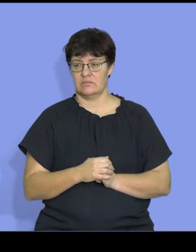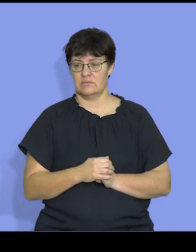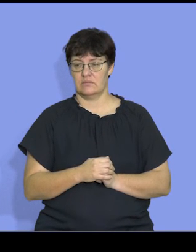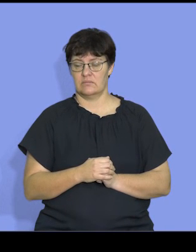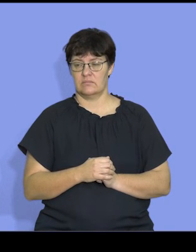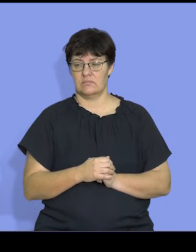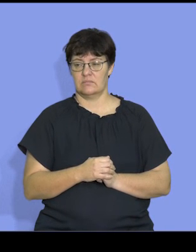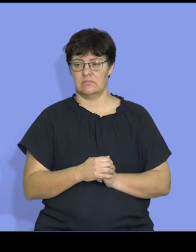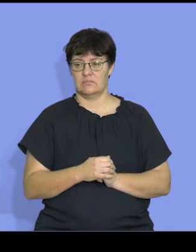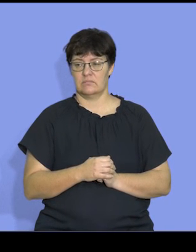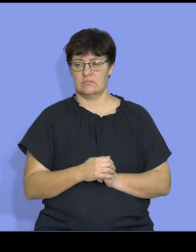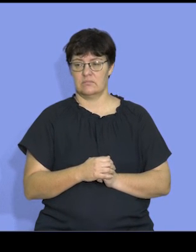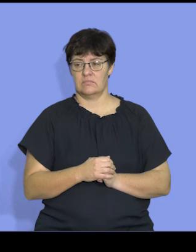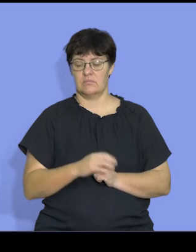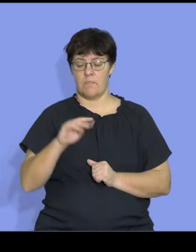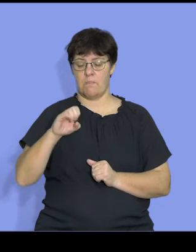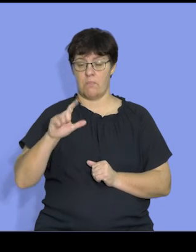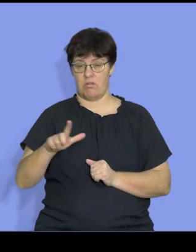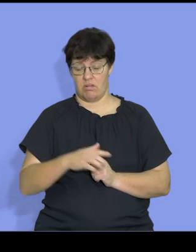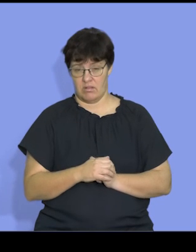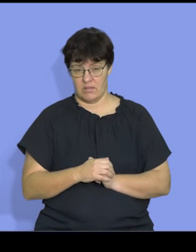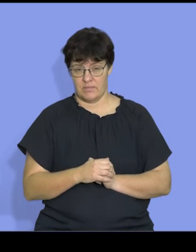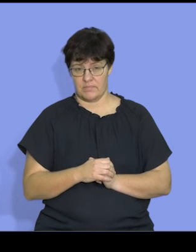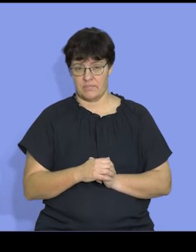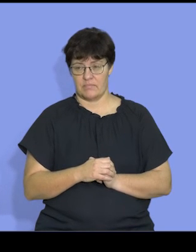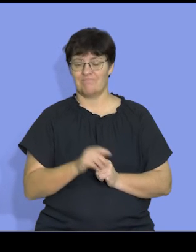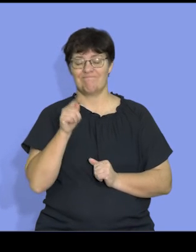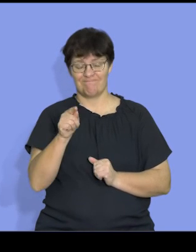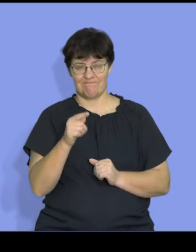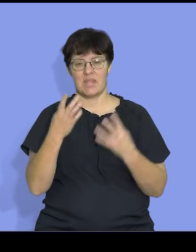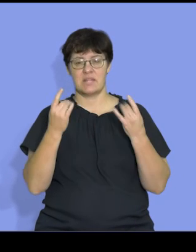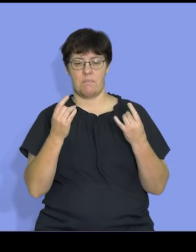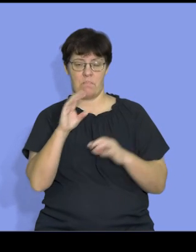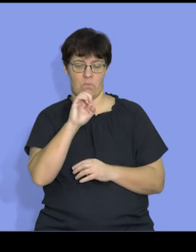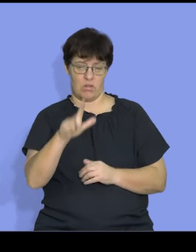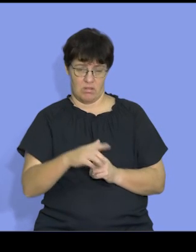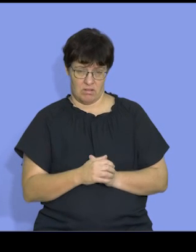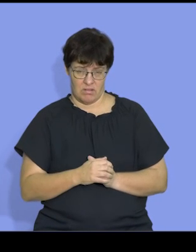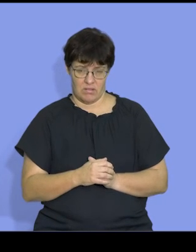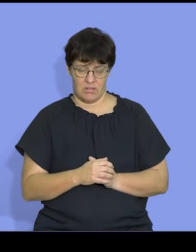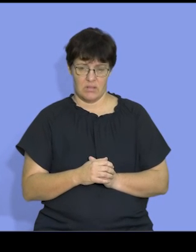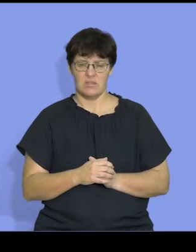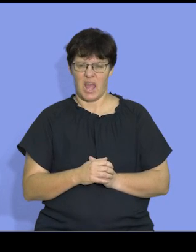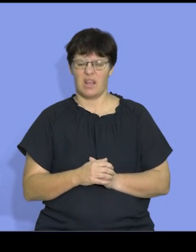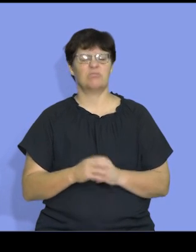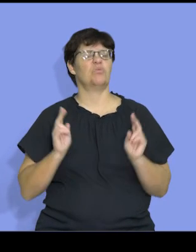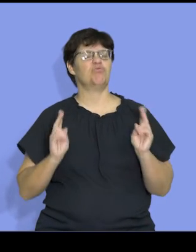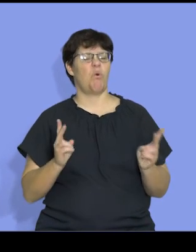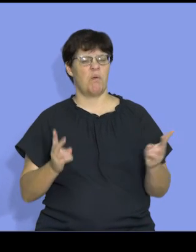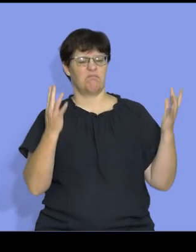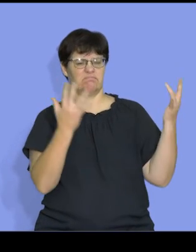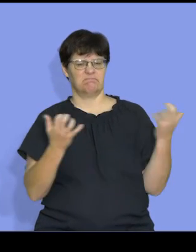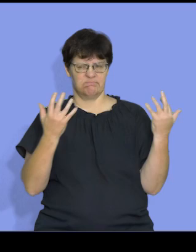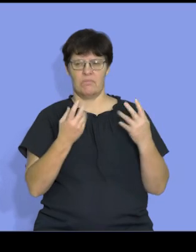exponent minus 3 moles, right? So that's the number of moles. So this is a routine calculation where you've got the